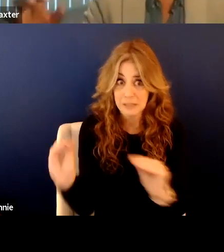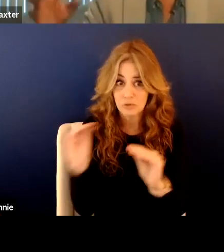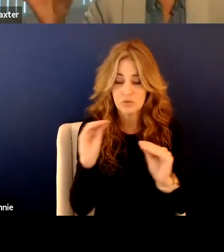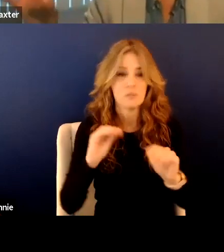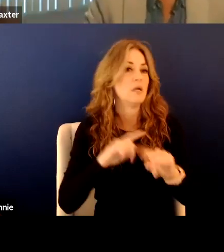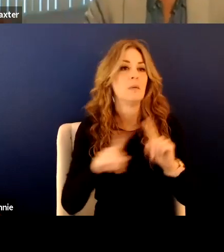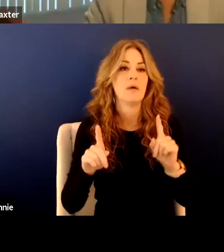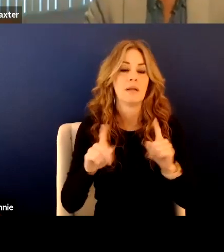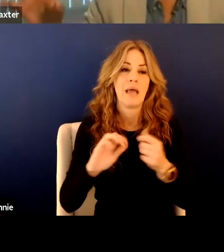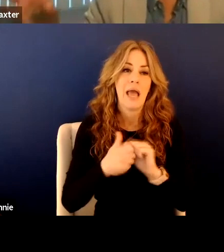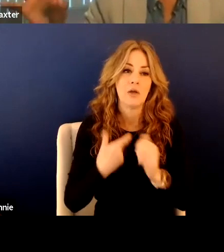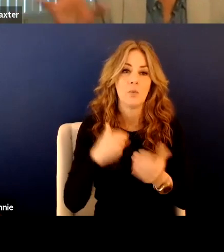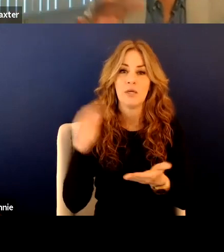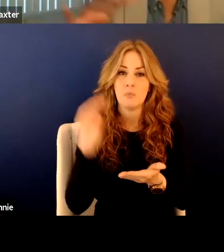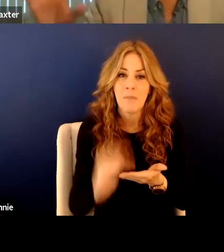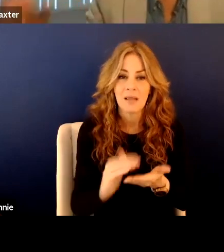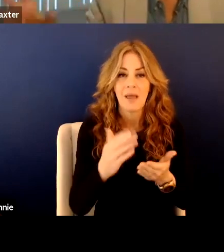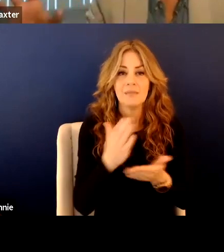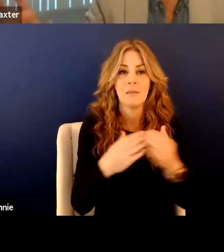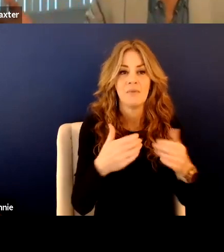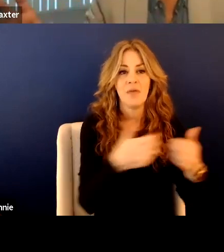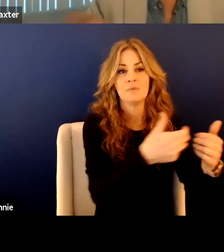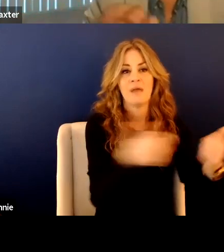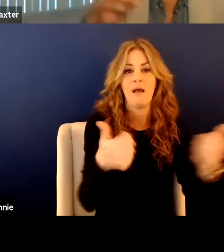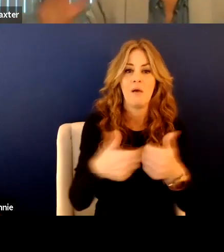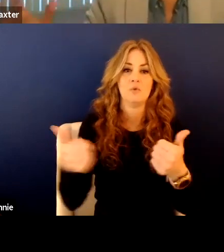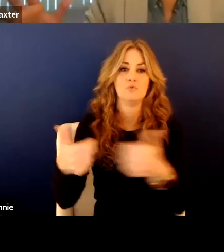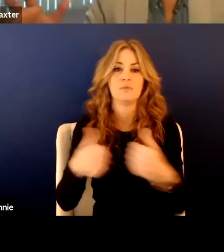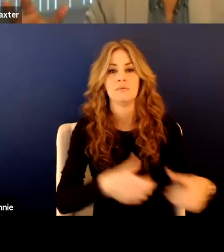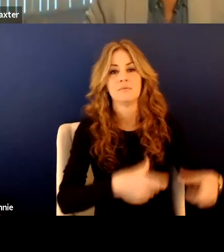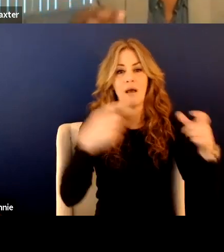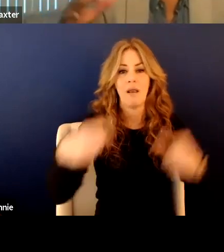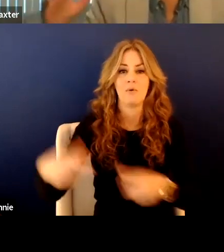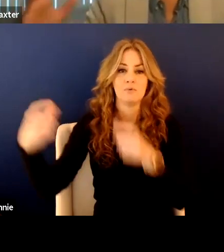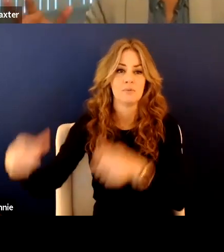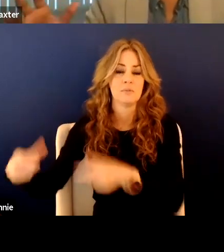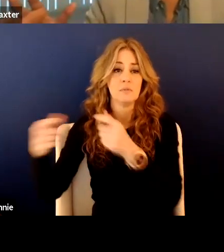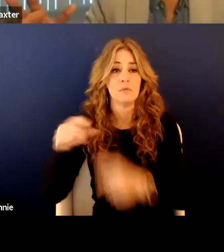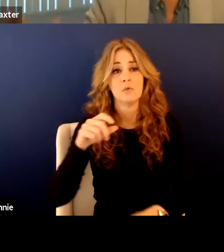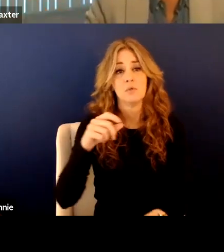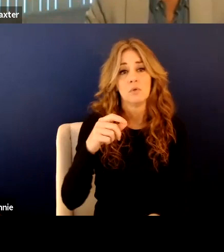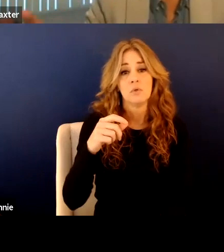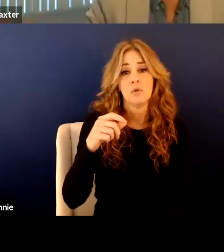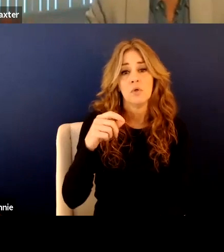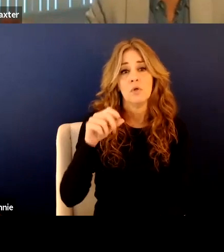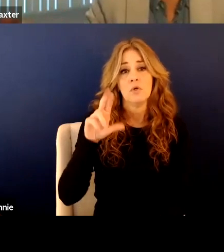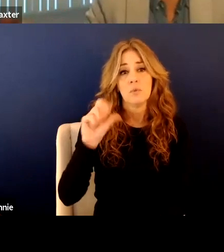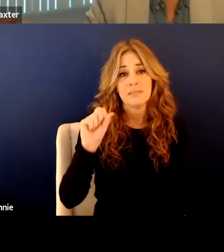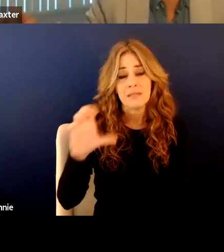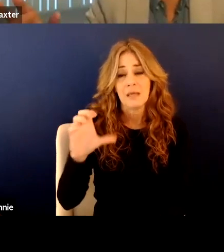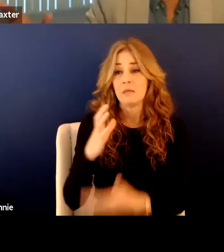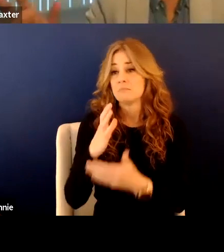sort of mitigate some of these silos is to build coalitions across the university. In a place like USC, in a place like most R1s, you know, there are folks